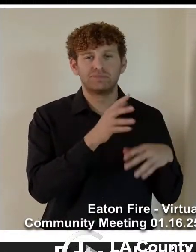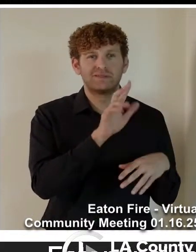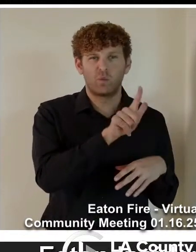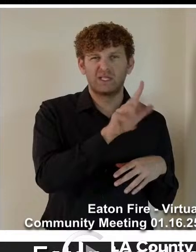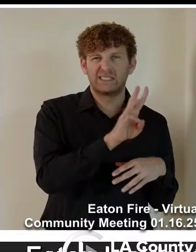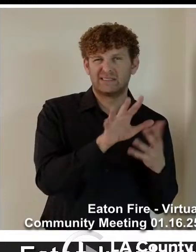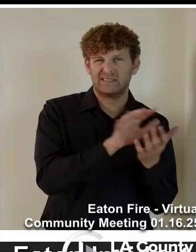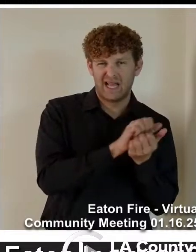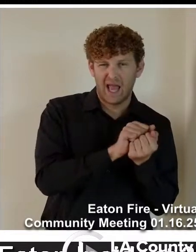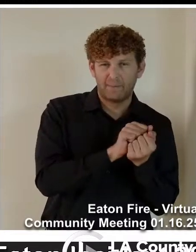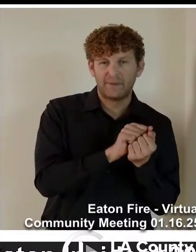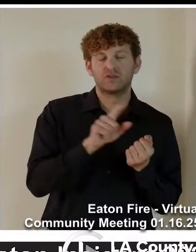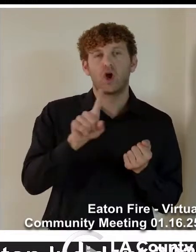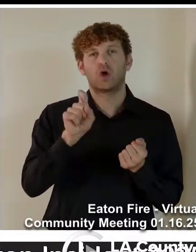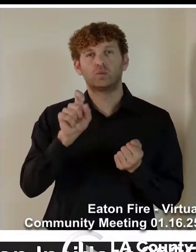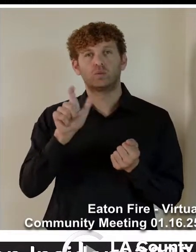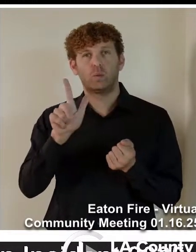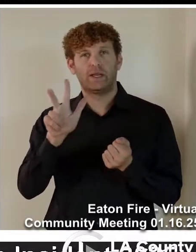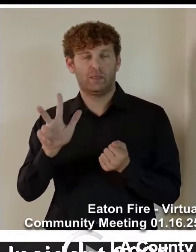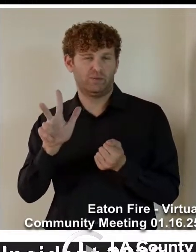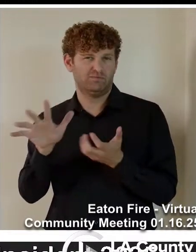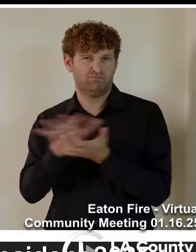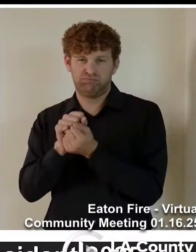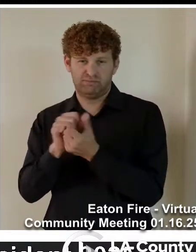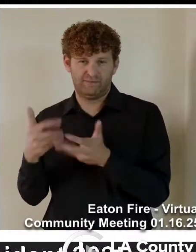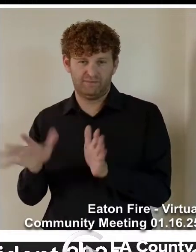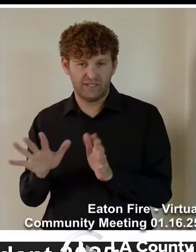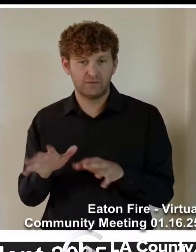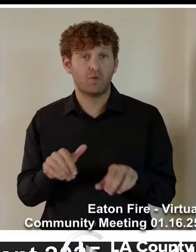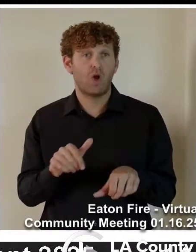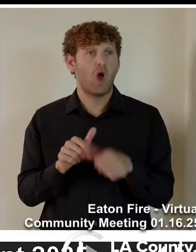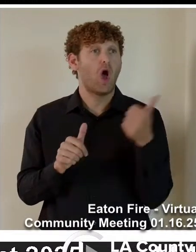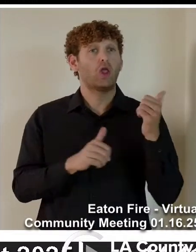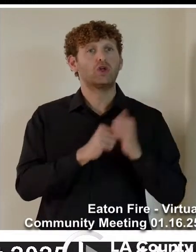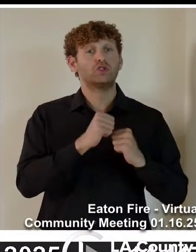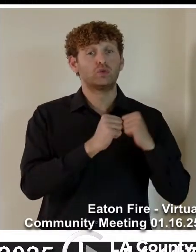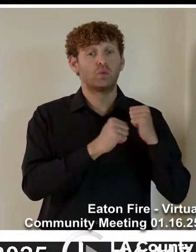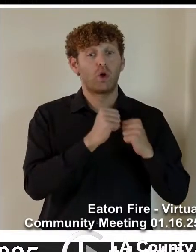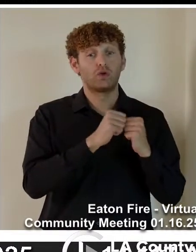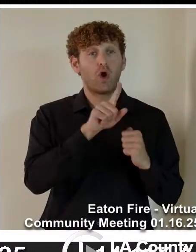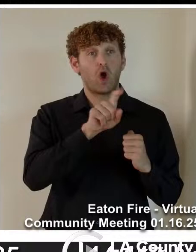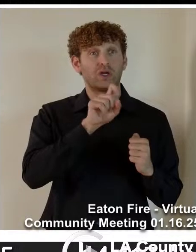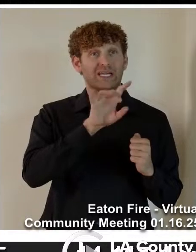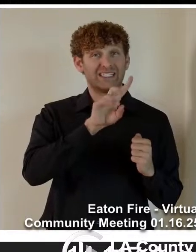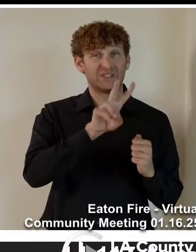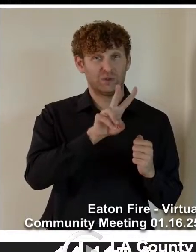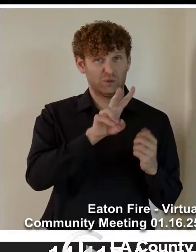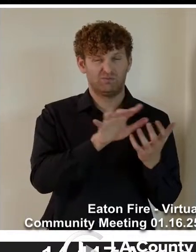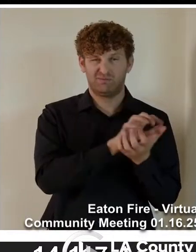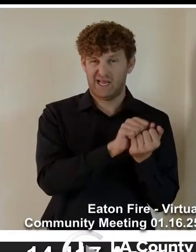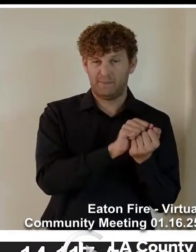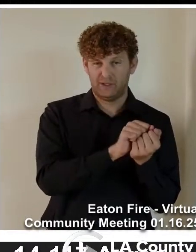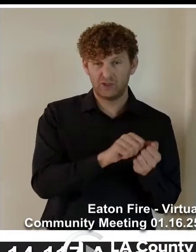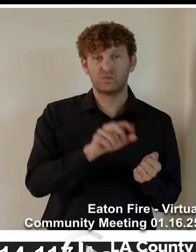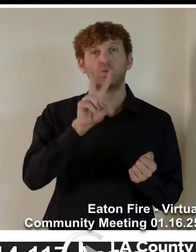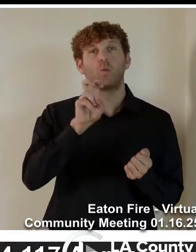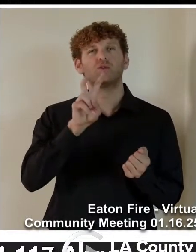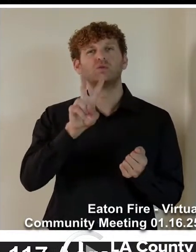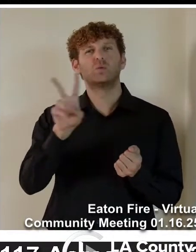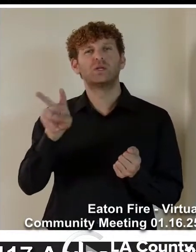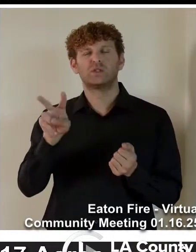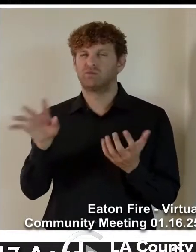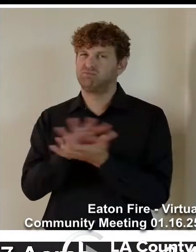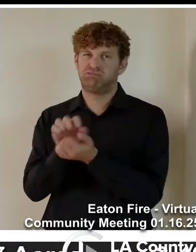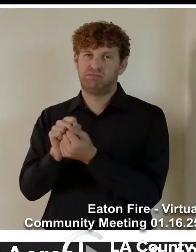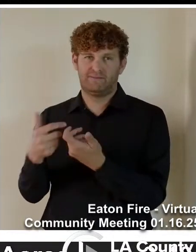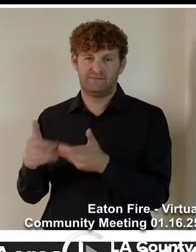structures, 182 damaged and 232 destroyed. Our total at this time